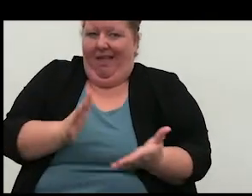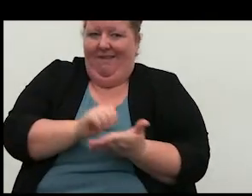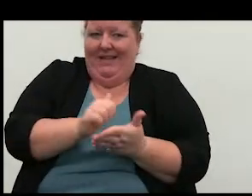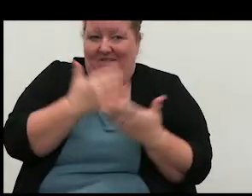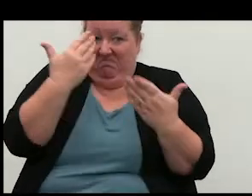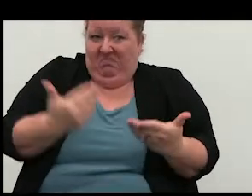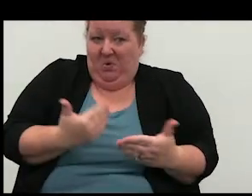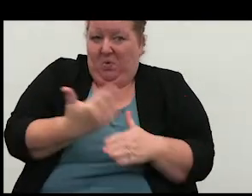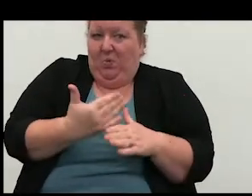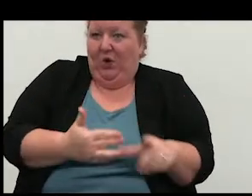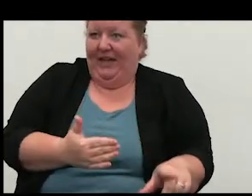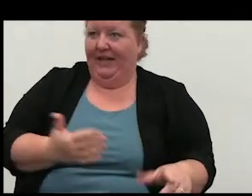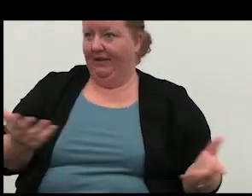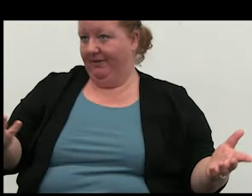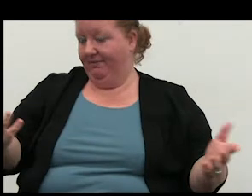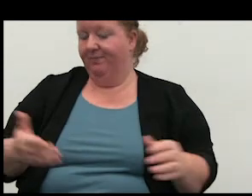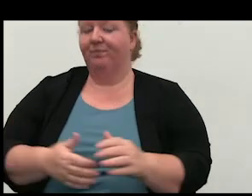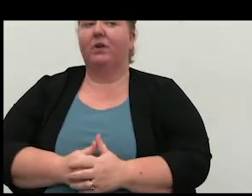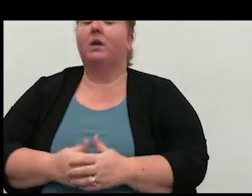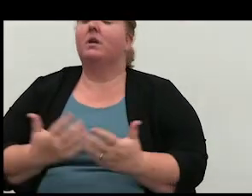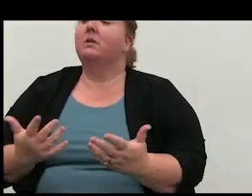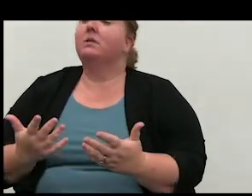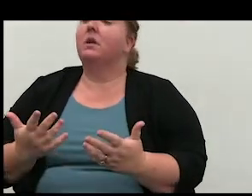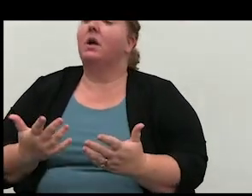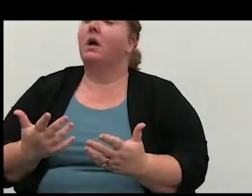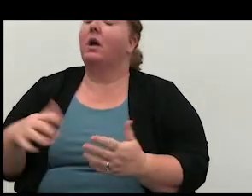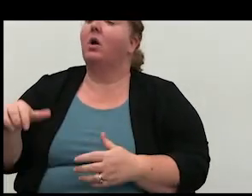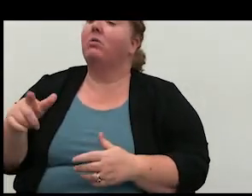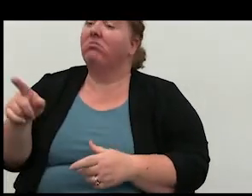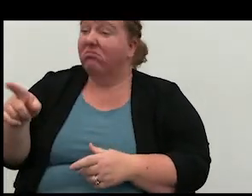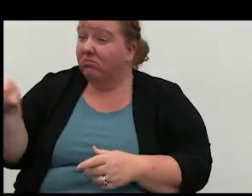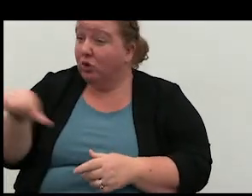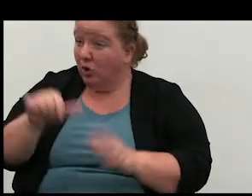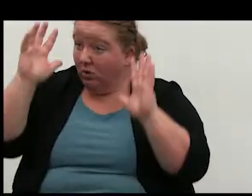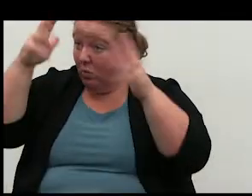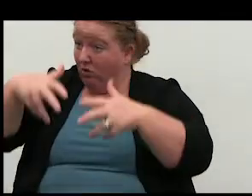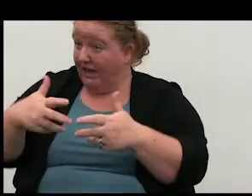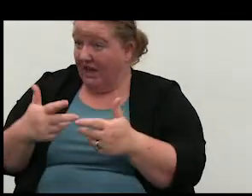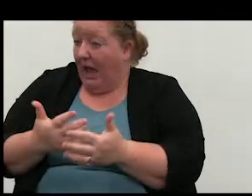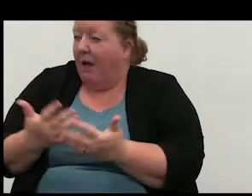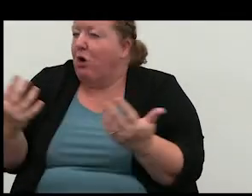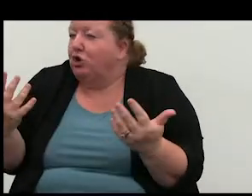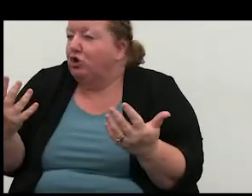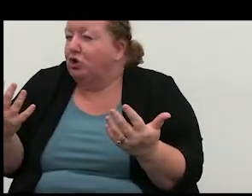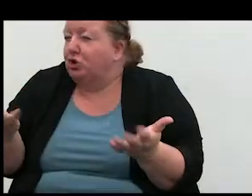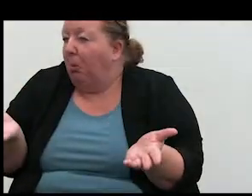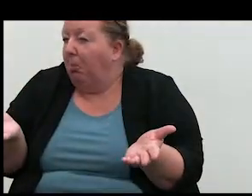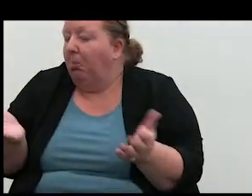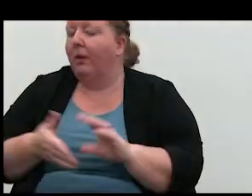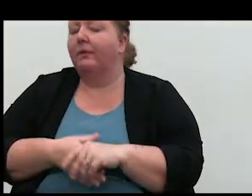work? So, how much should you worry about this that is going on at the moment?